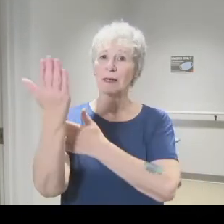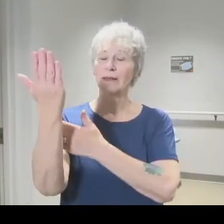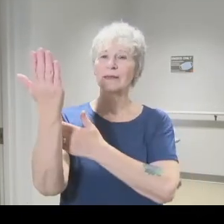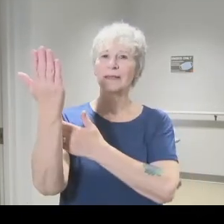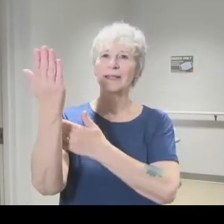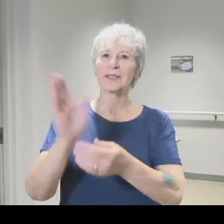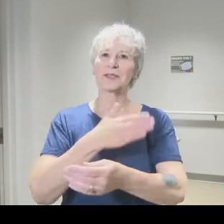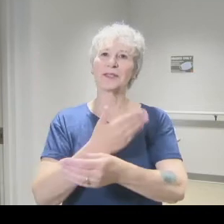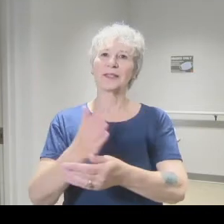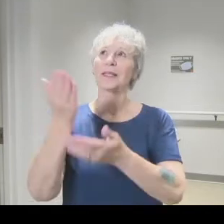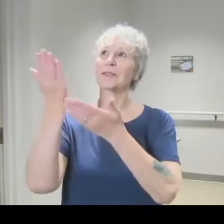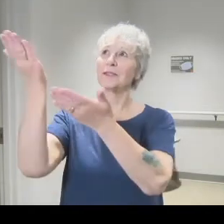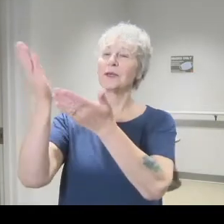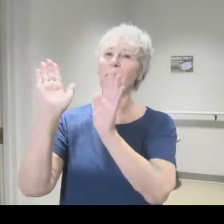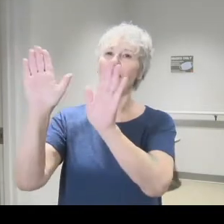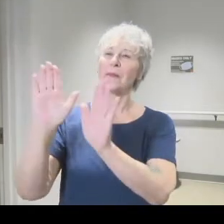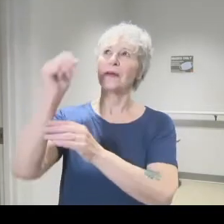of our awesome and amazing God.